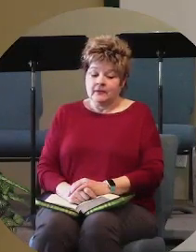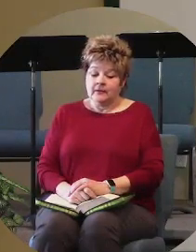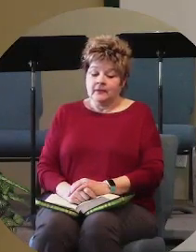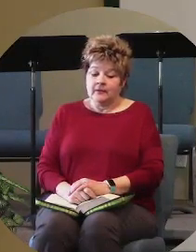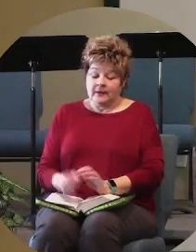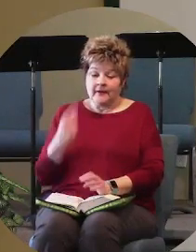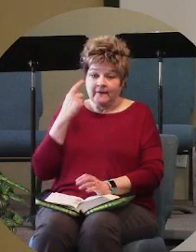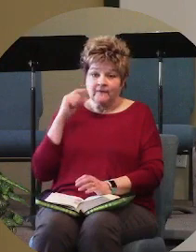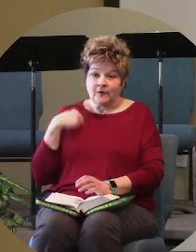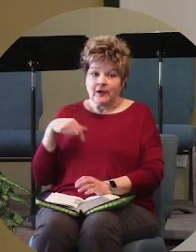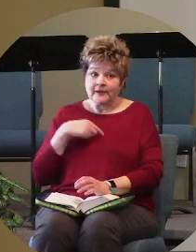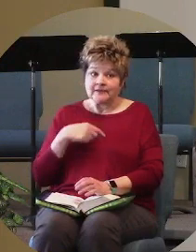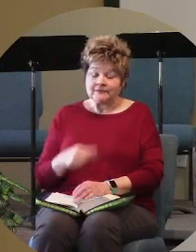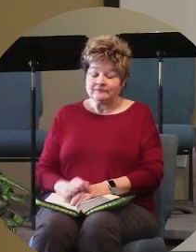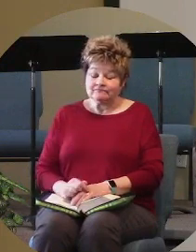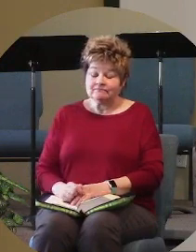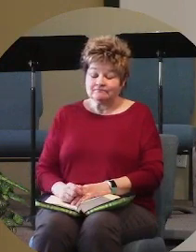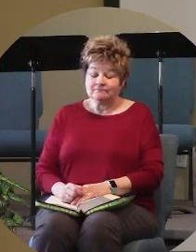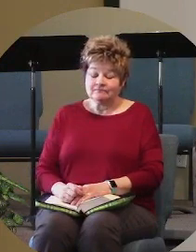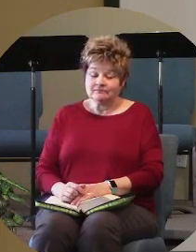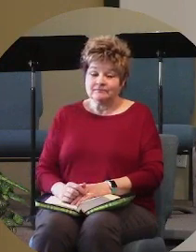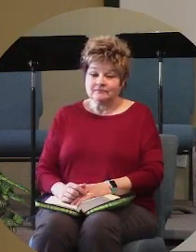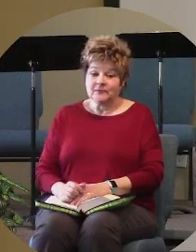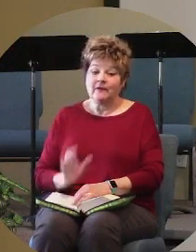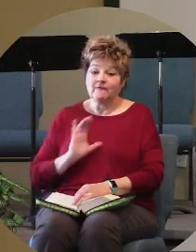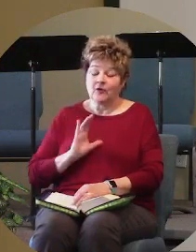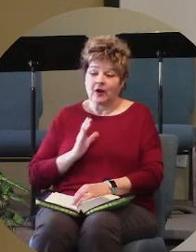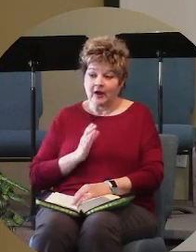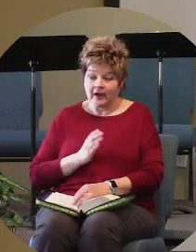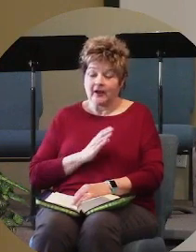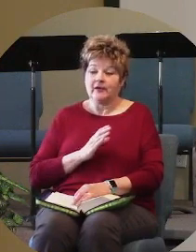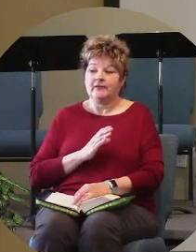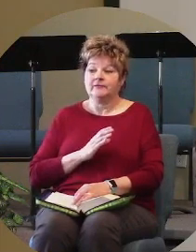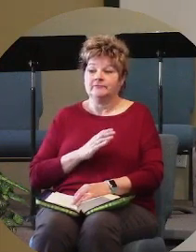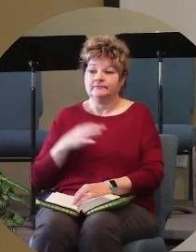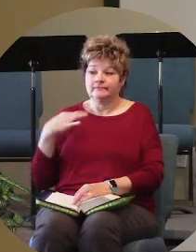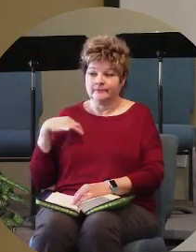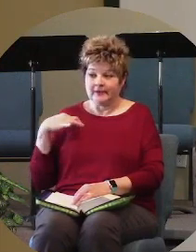for us, for our sake.